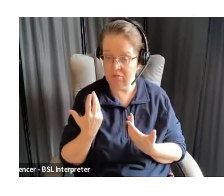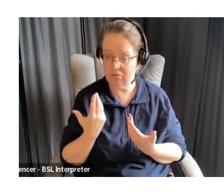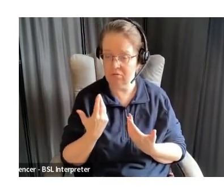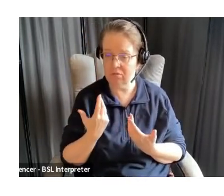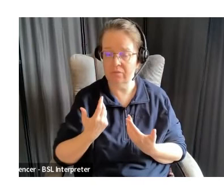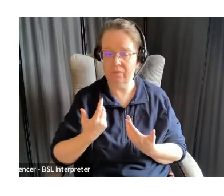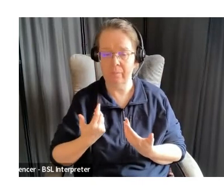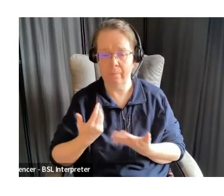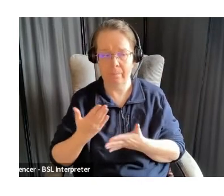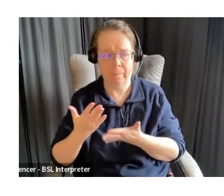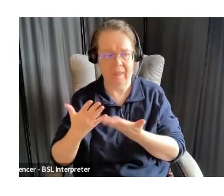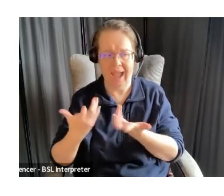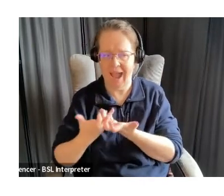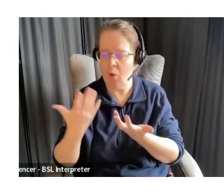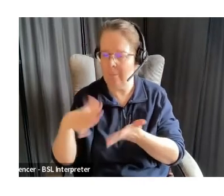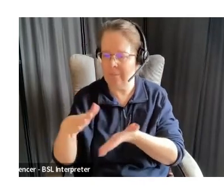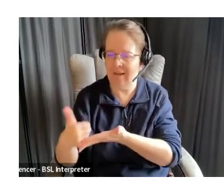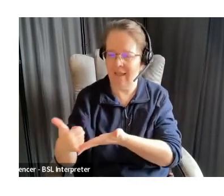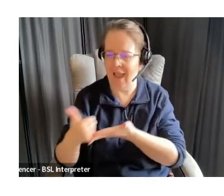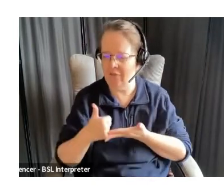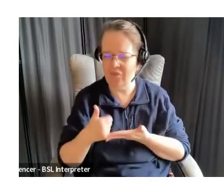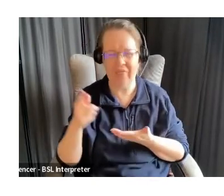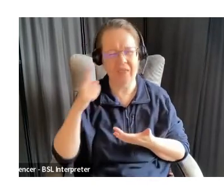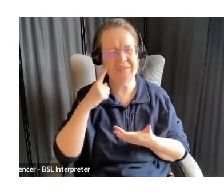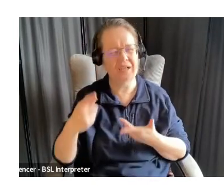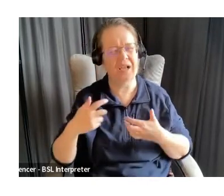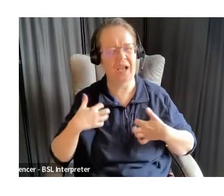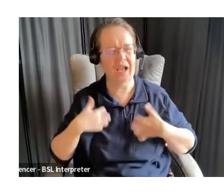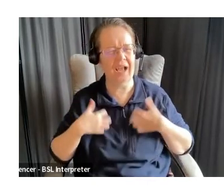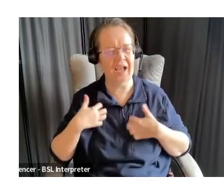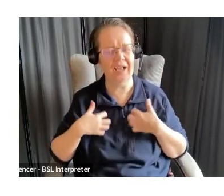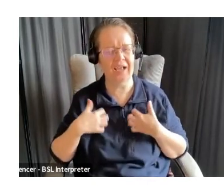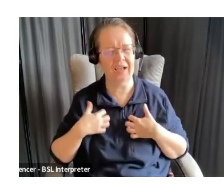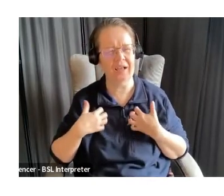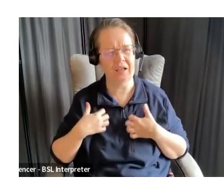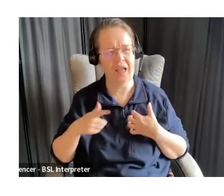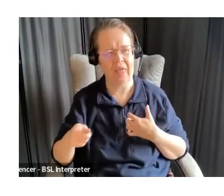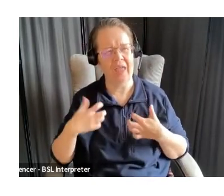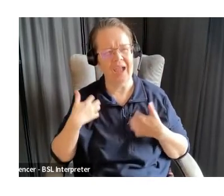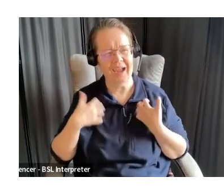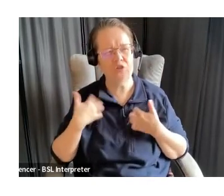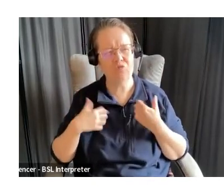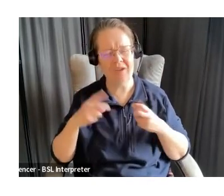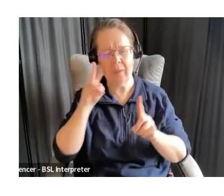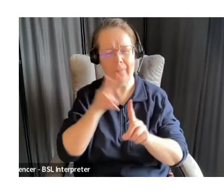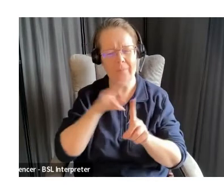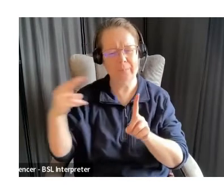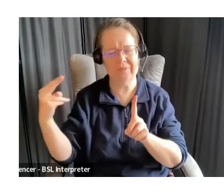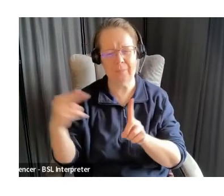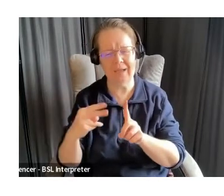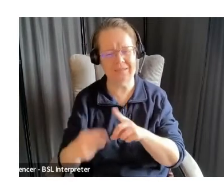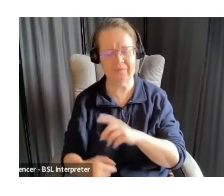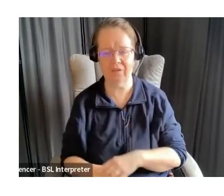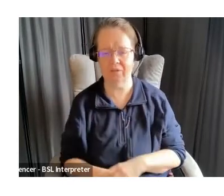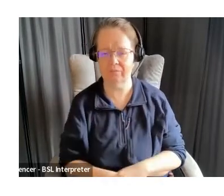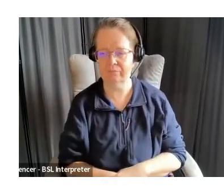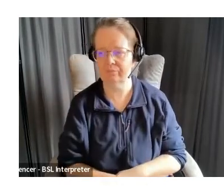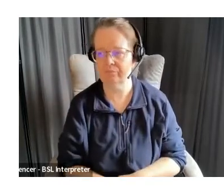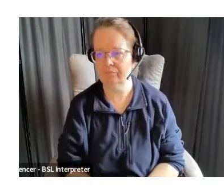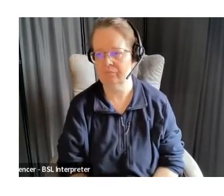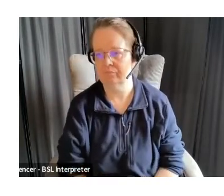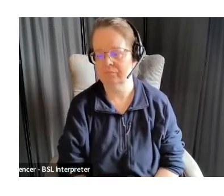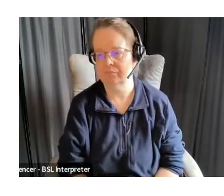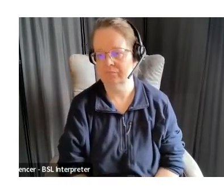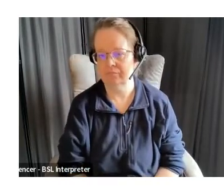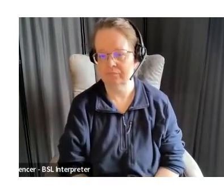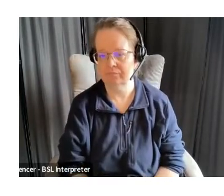how that actually helped you? I'd be really keen, because I think that's a really interesting perspective that you have. Okay, whilst